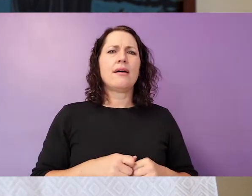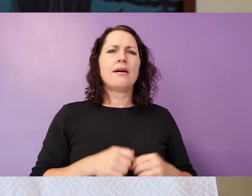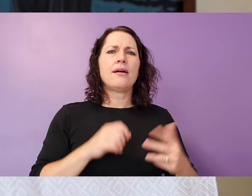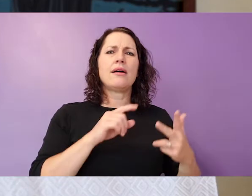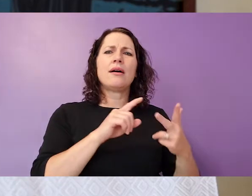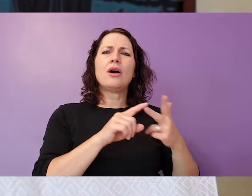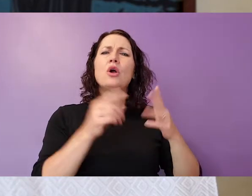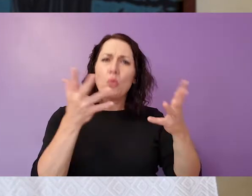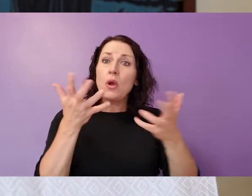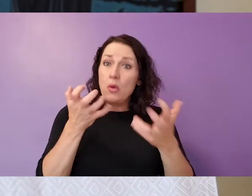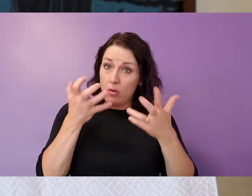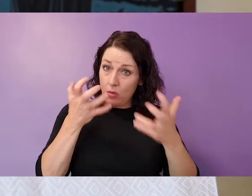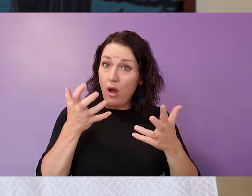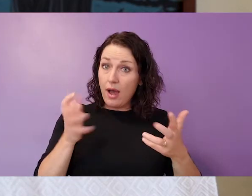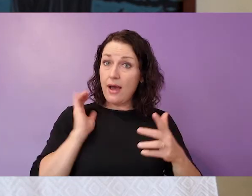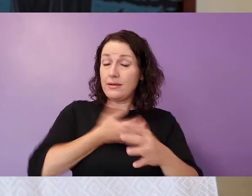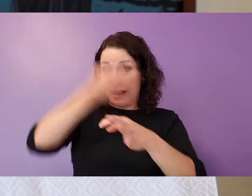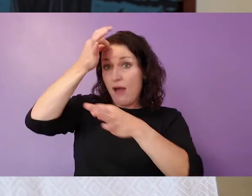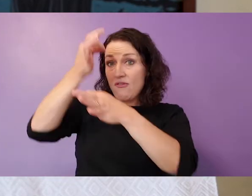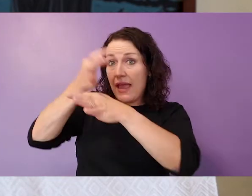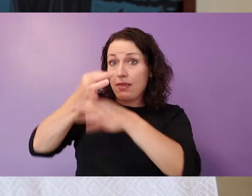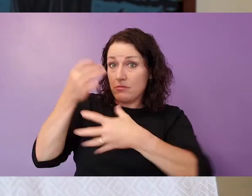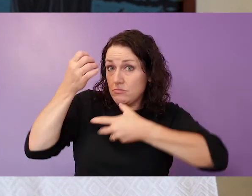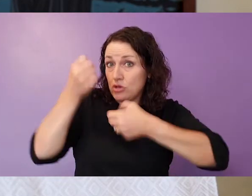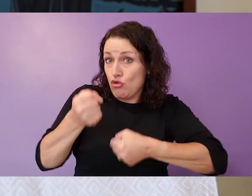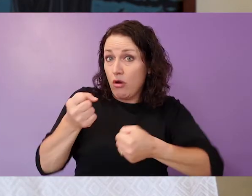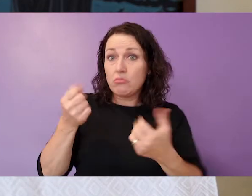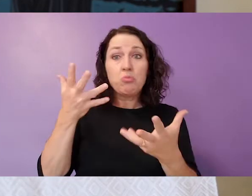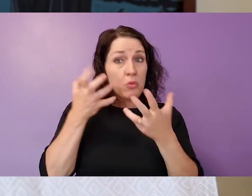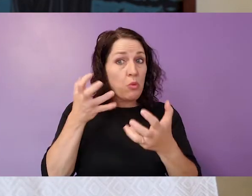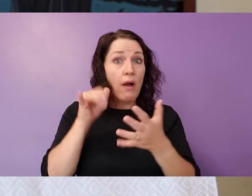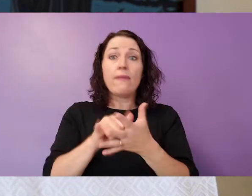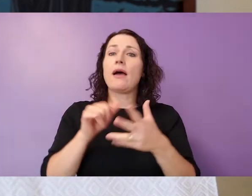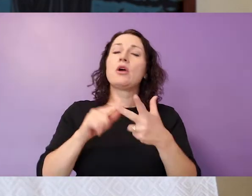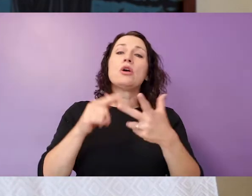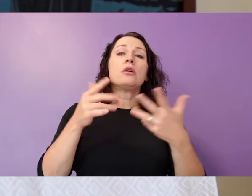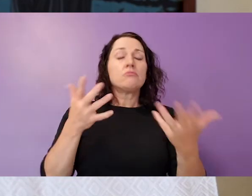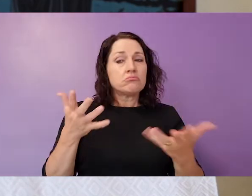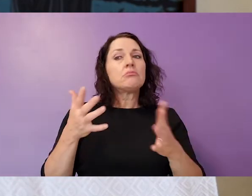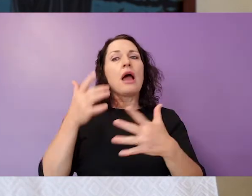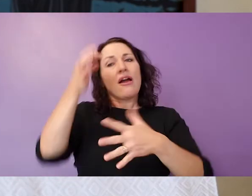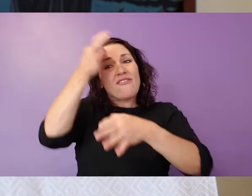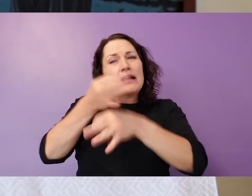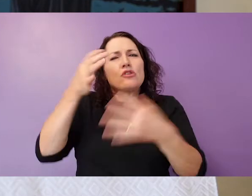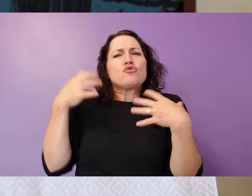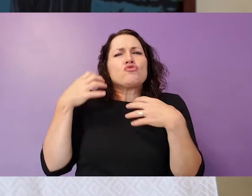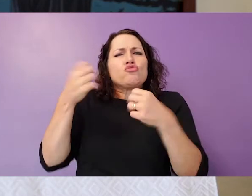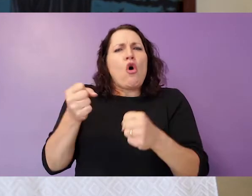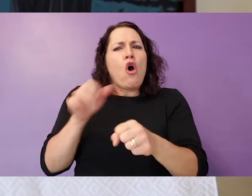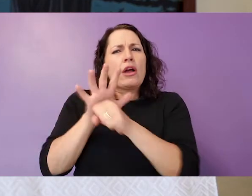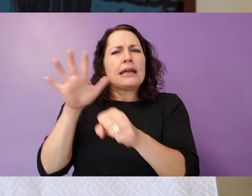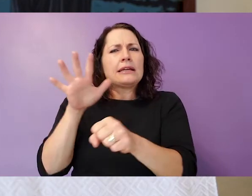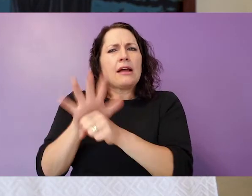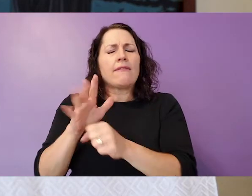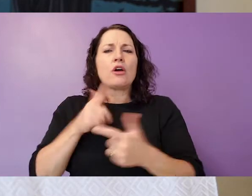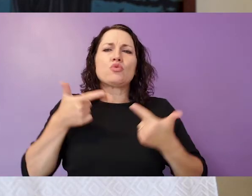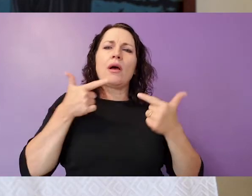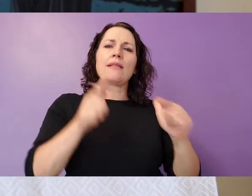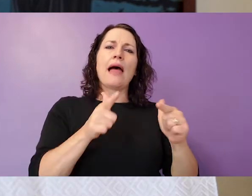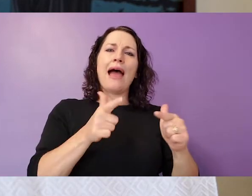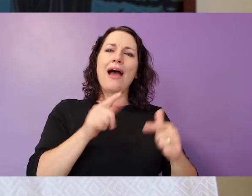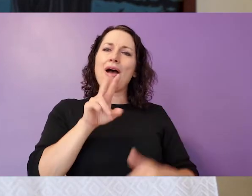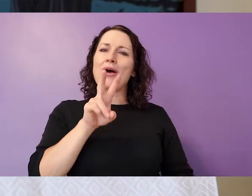We would like to have a faith that allows there to be such things as viruses,